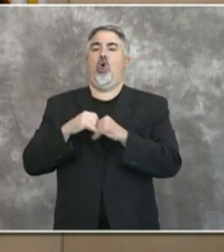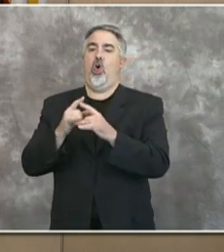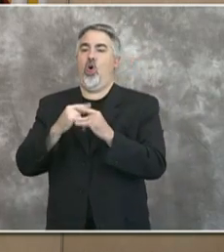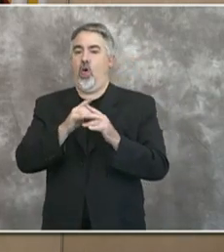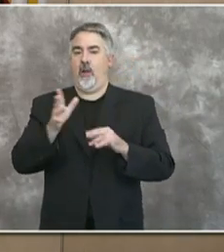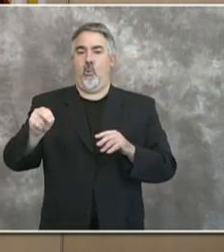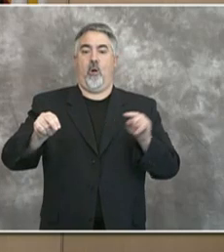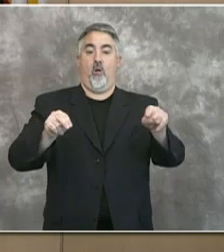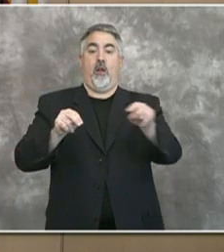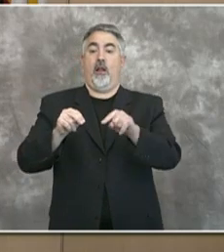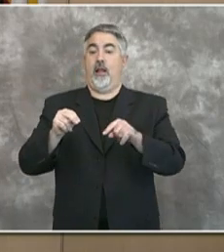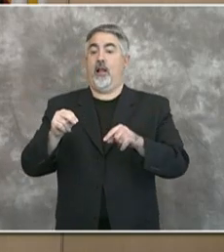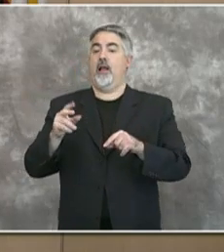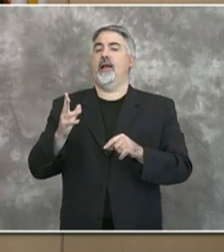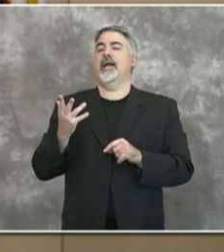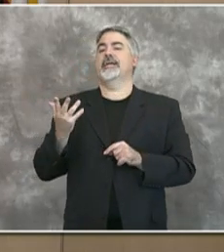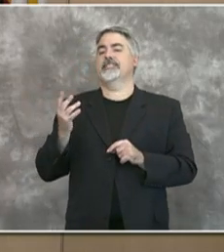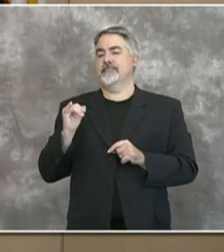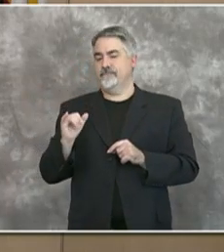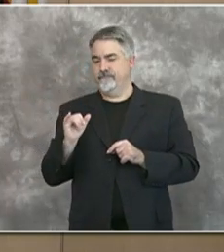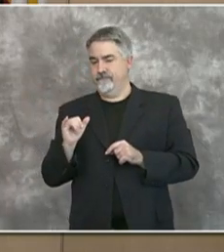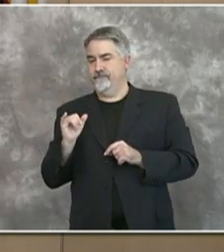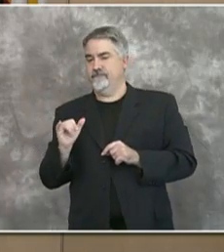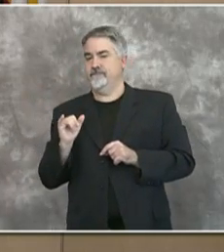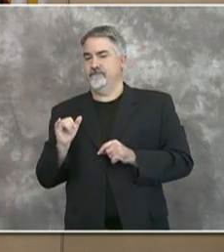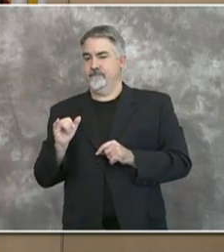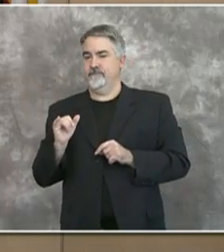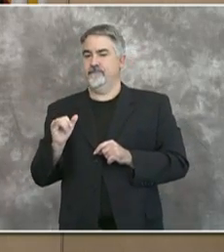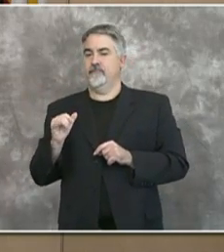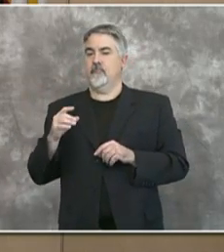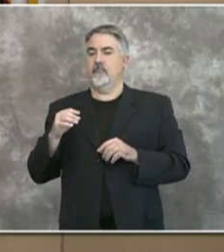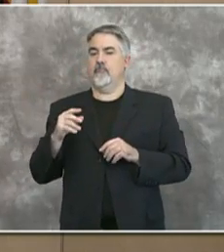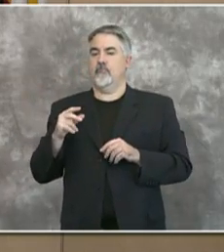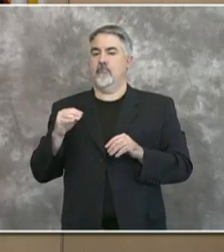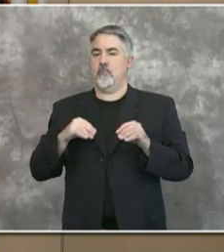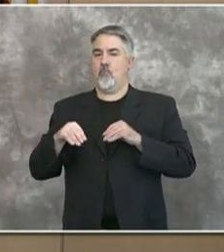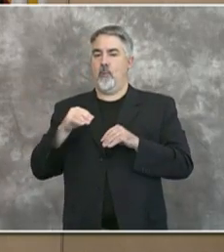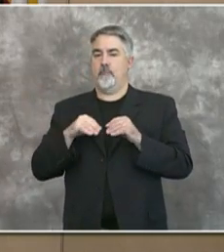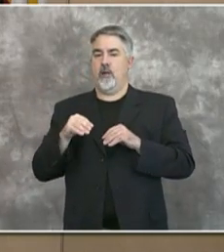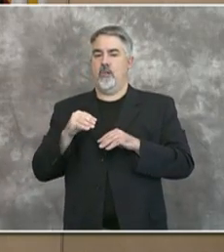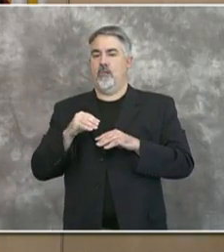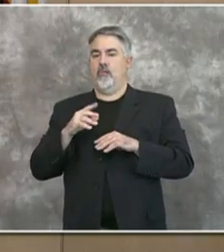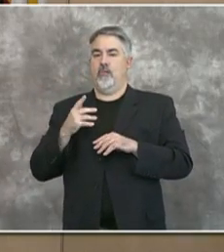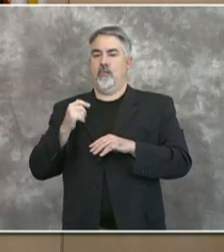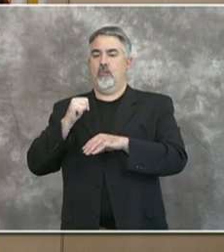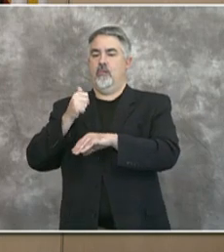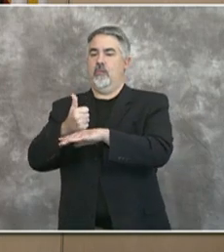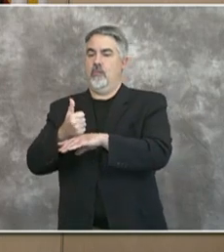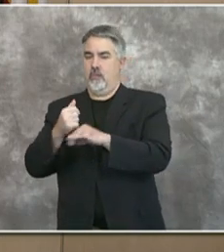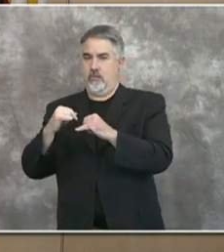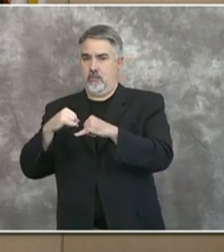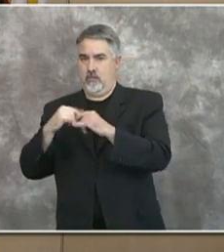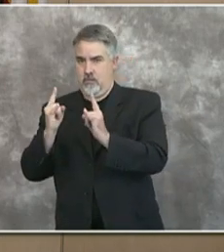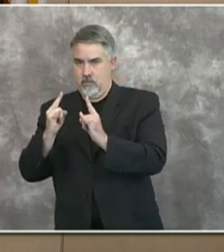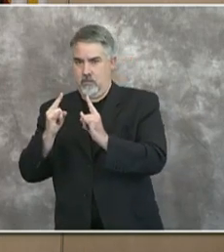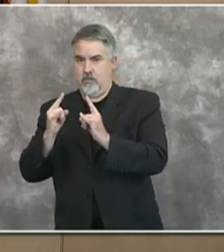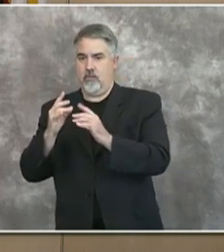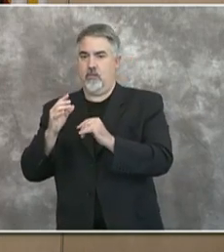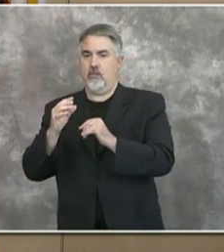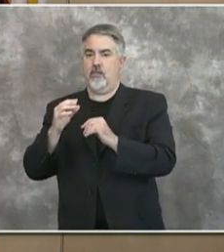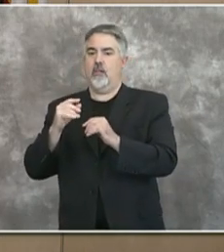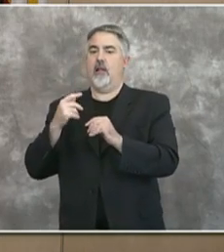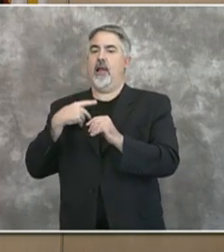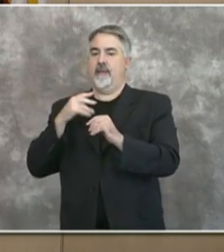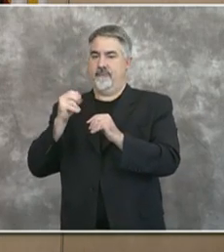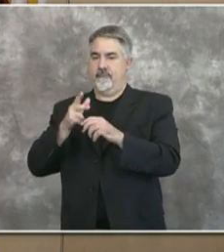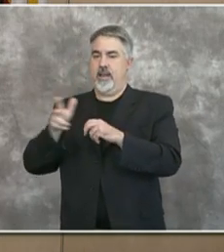mobile van sites. And that might be, you could equate that to a pop-up, but it will go around from area to area,